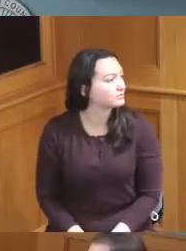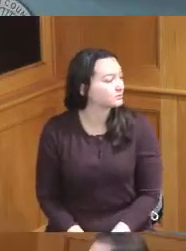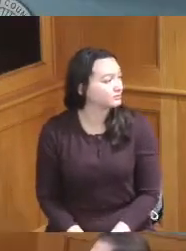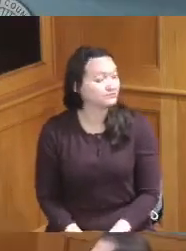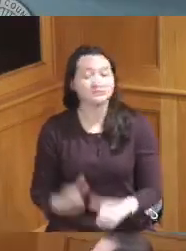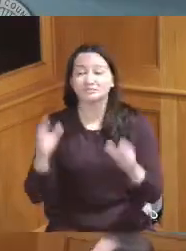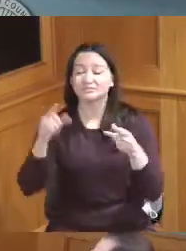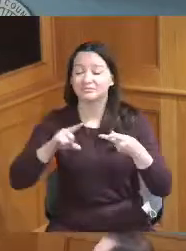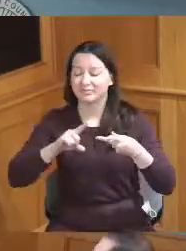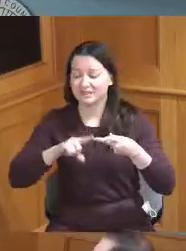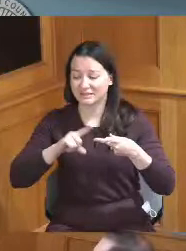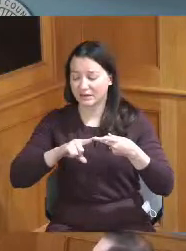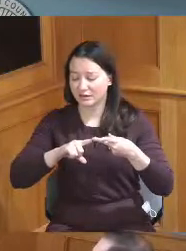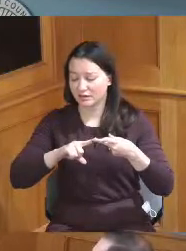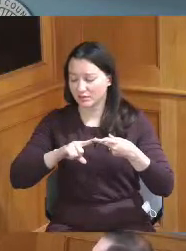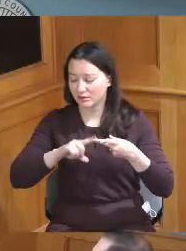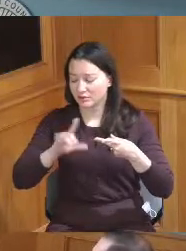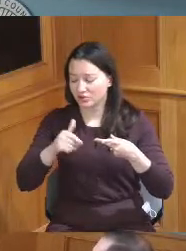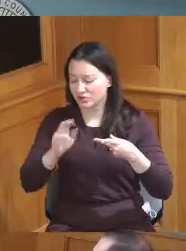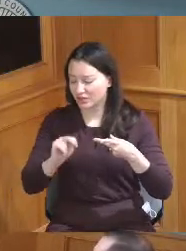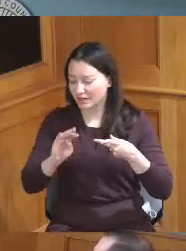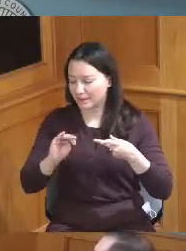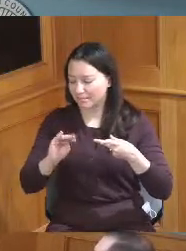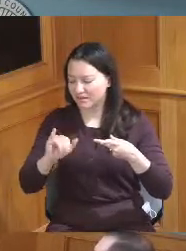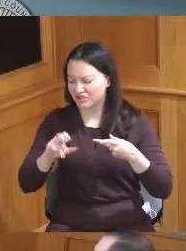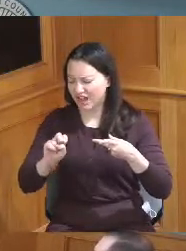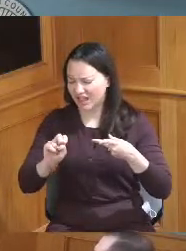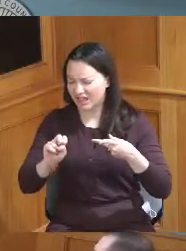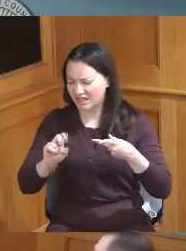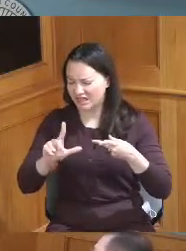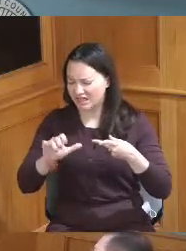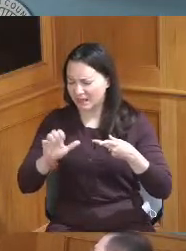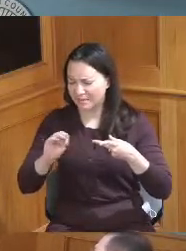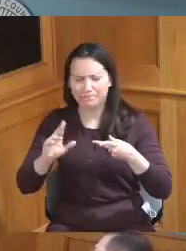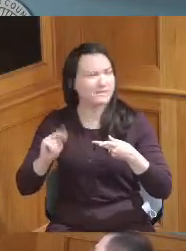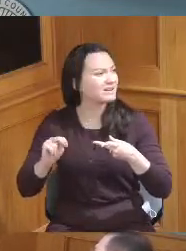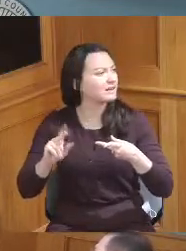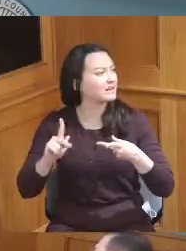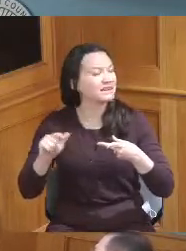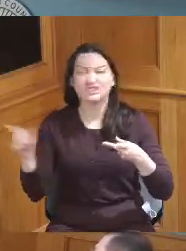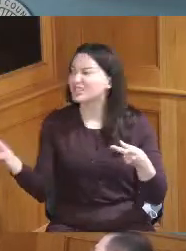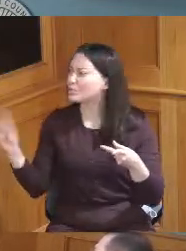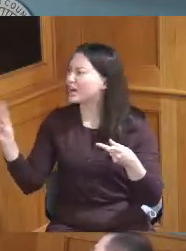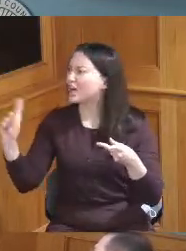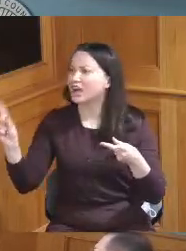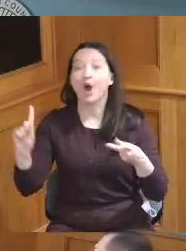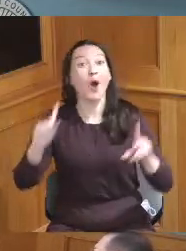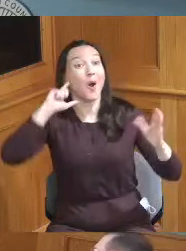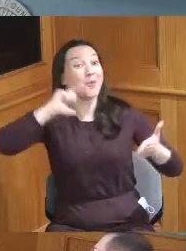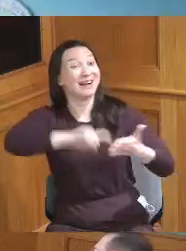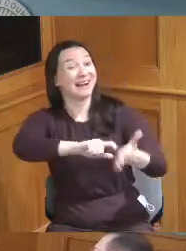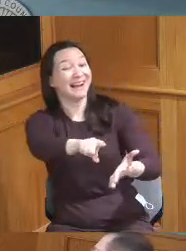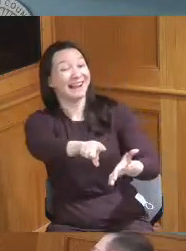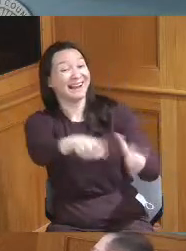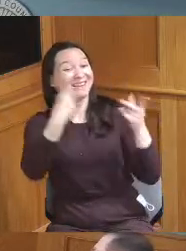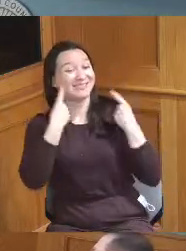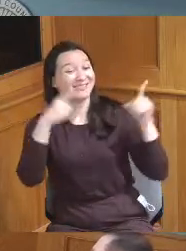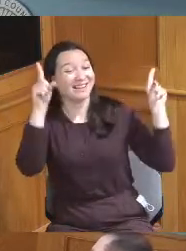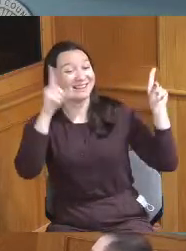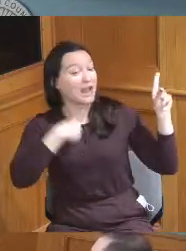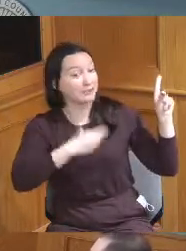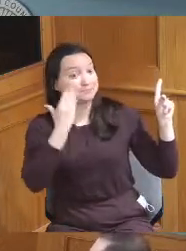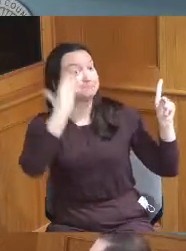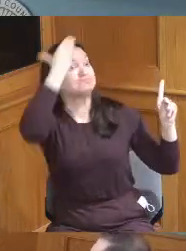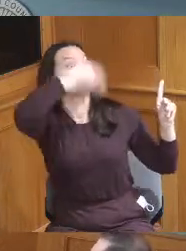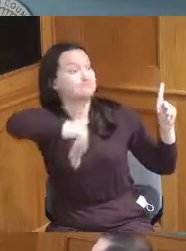And then my second was Jan Michelle Lemon Kearney, but I don't see her. So she's we're here. Is she? Oh, there you are. All right. I didn't see you.